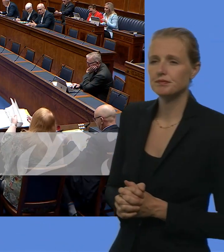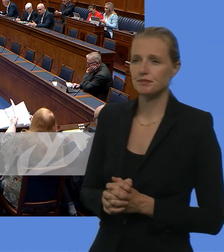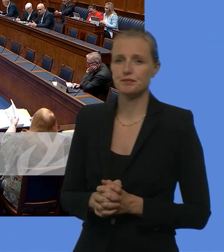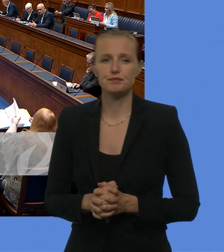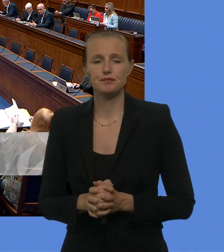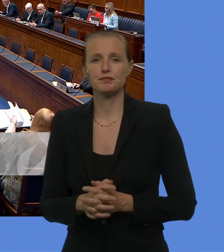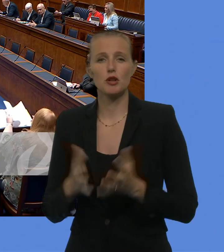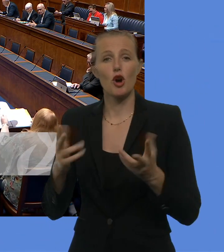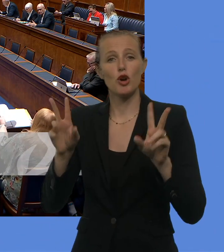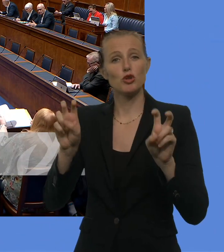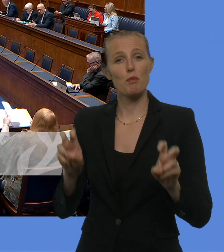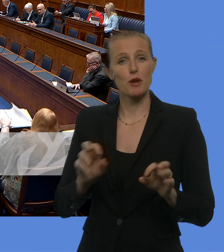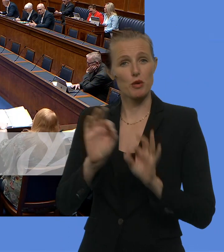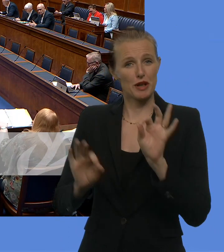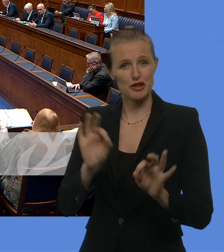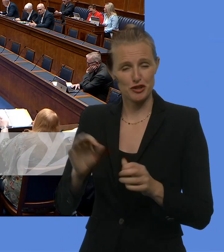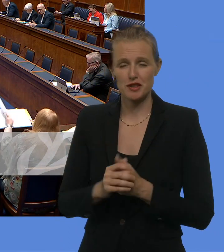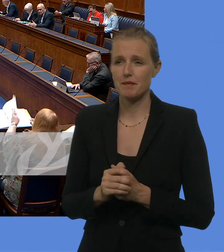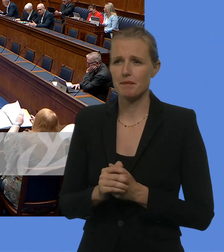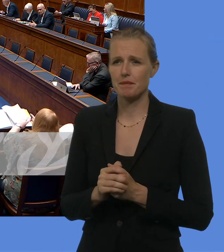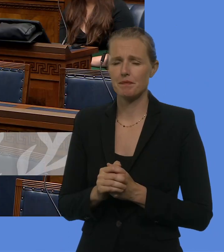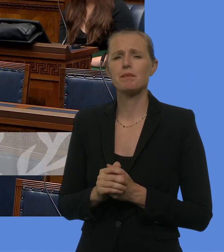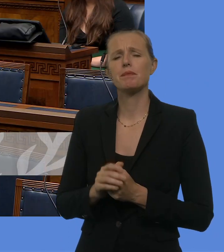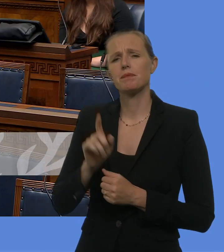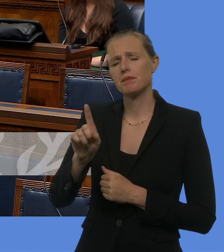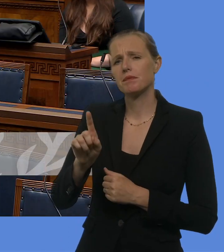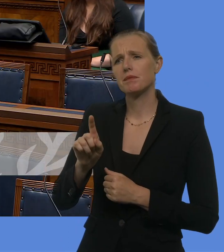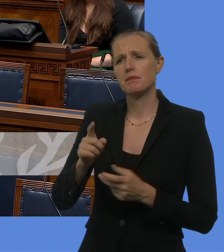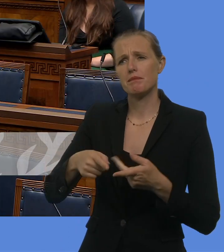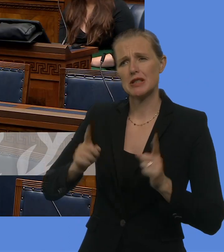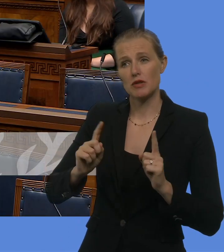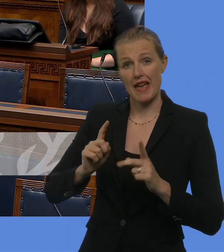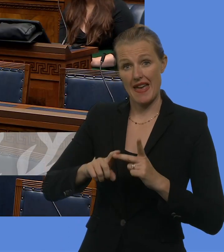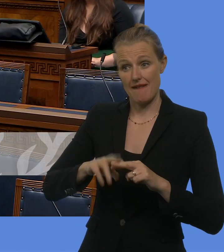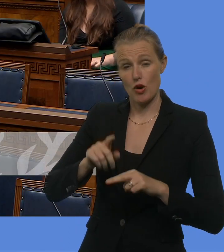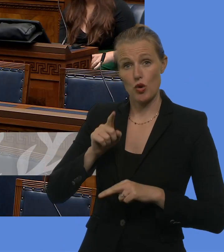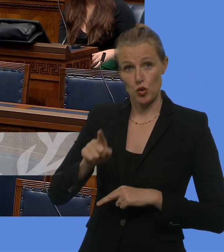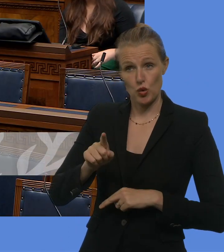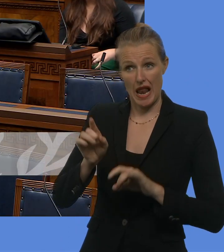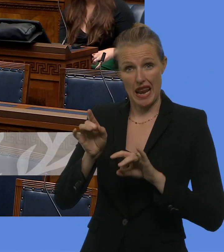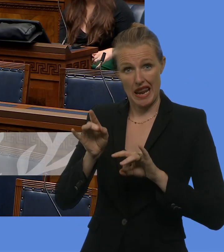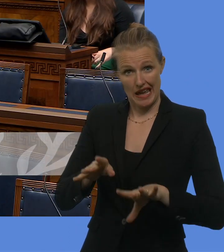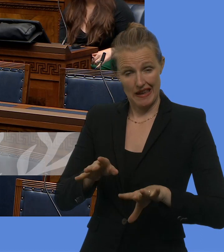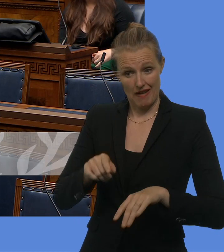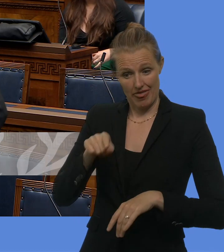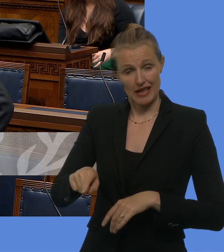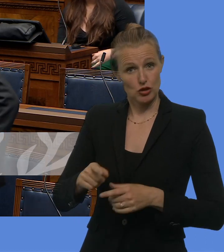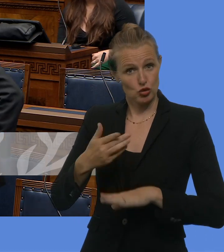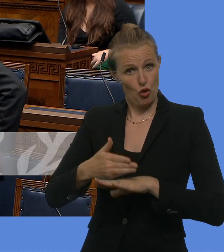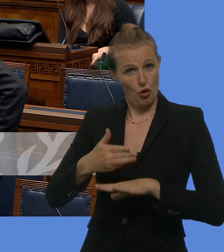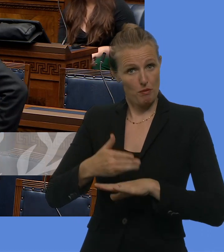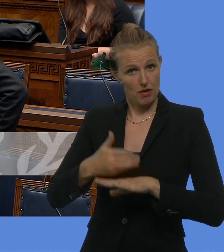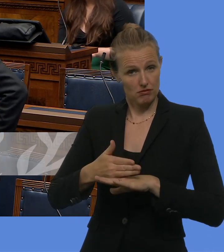Minister, should you be successful in seeking office to leave the office you hold now, this could be the last time you're in this